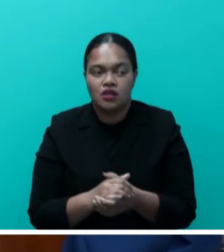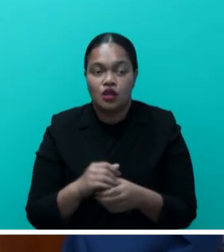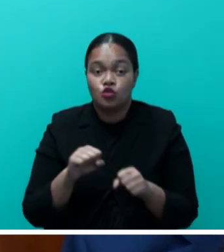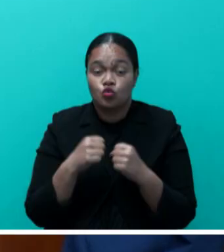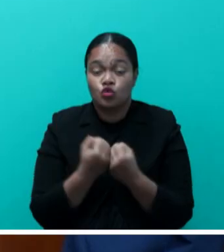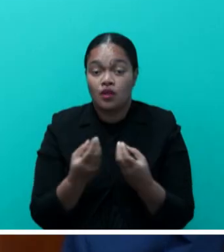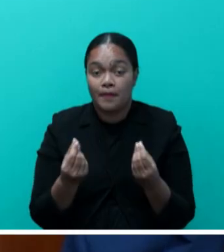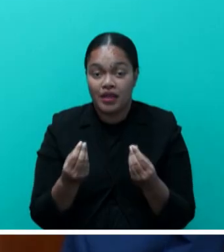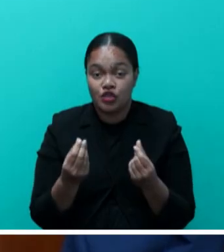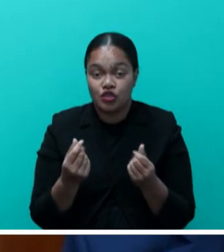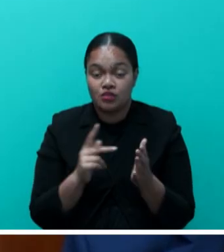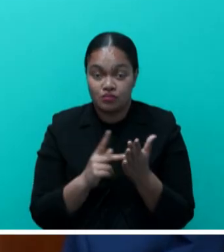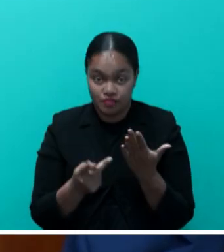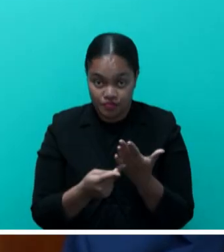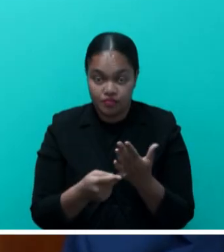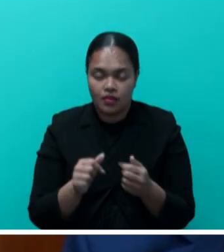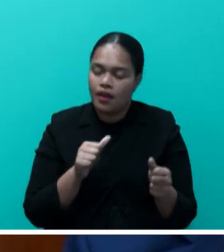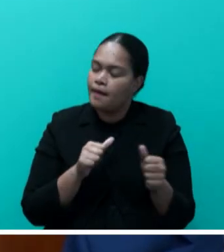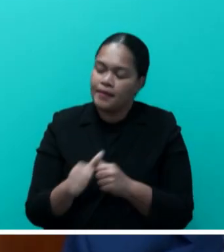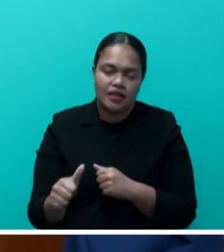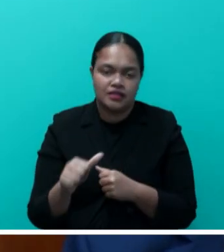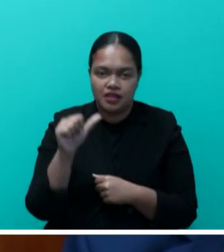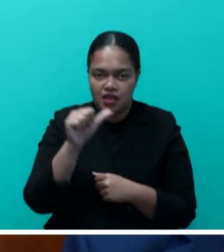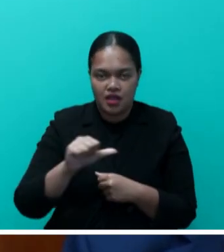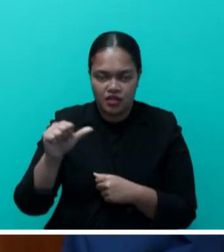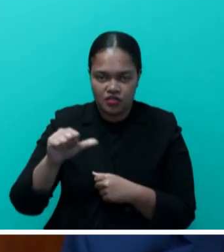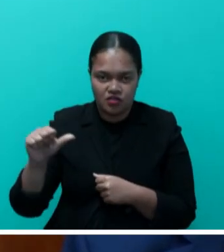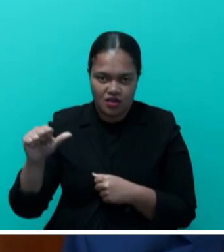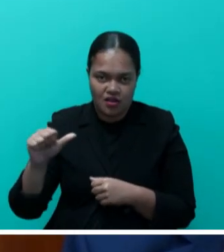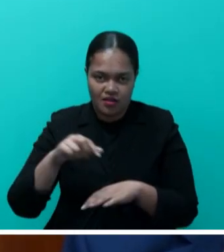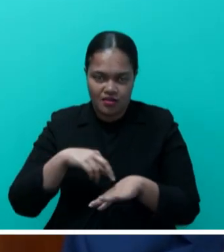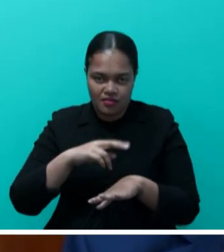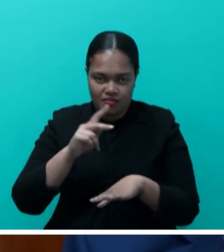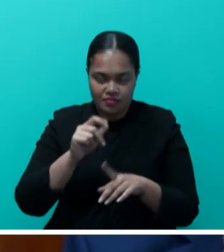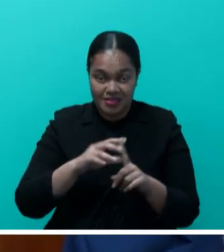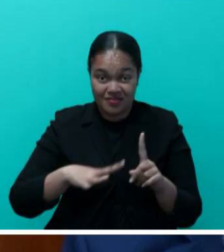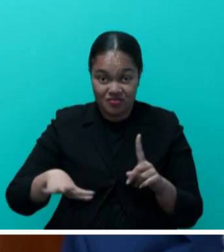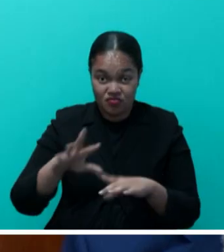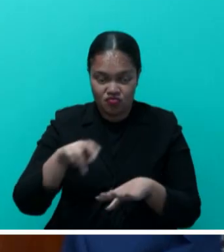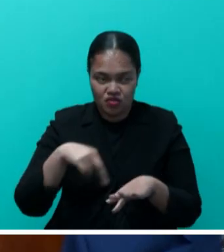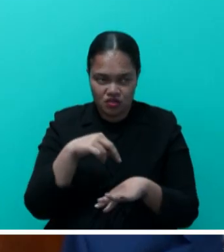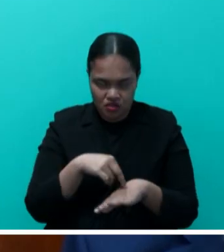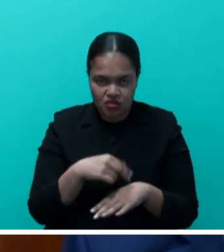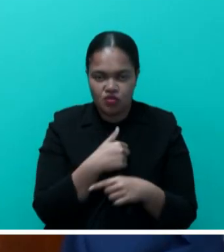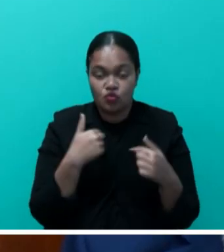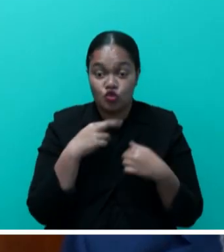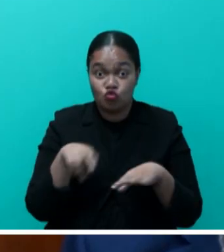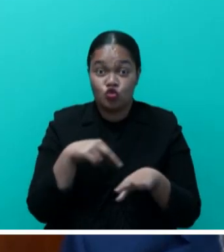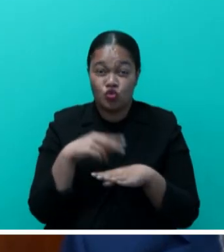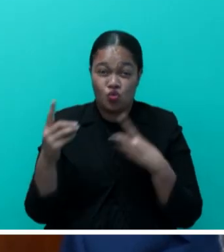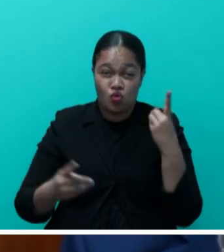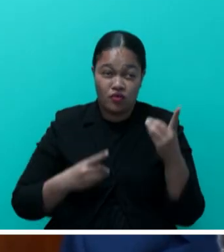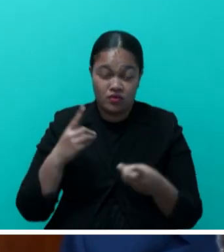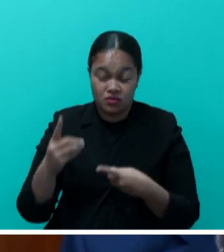pension scheme is one of the best in the Asia-Pacific region. And this was acknowledged recently during our regional conference on